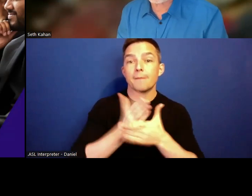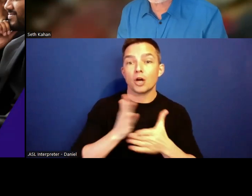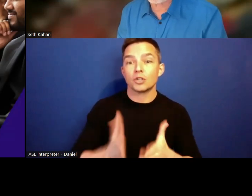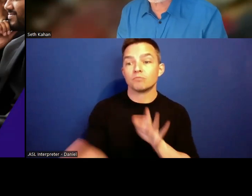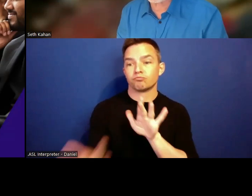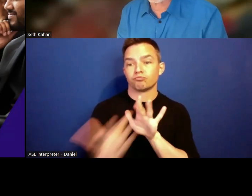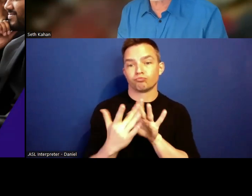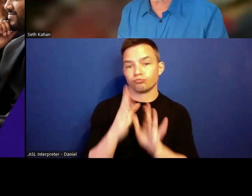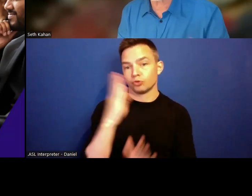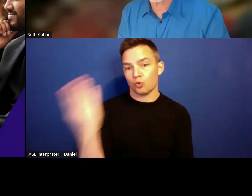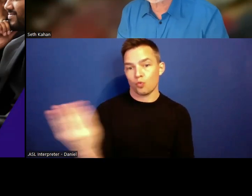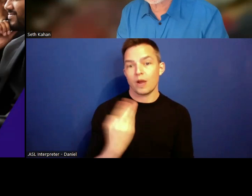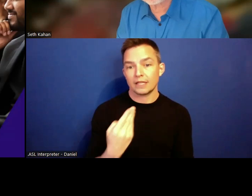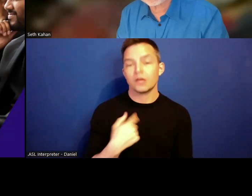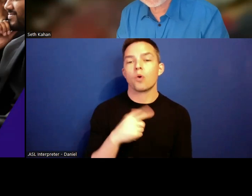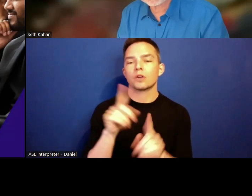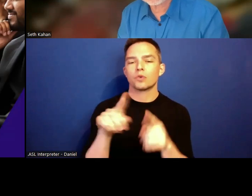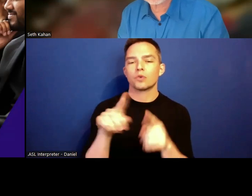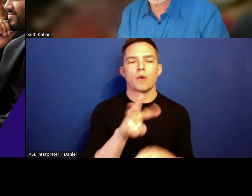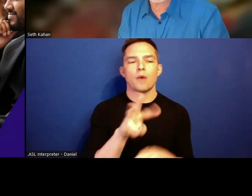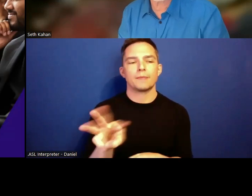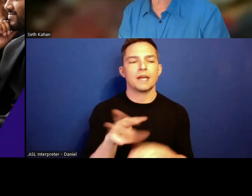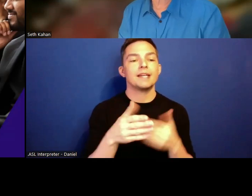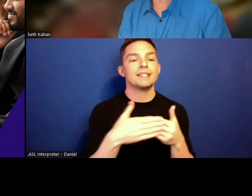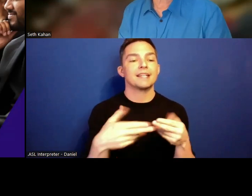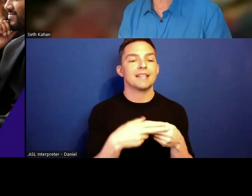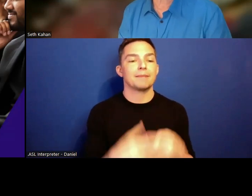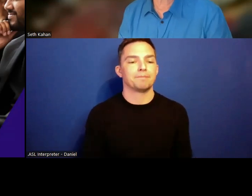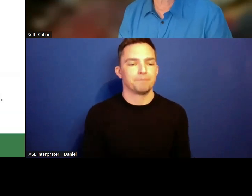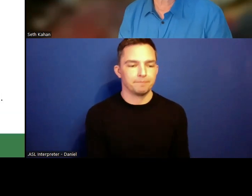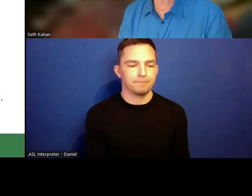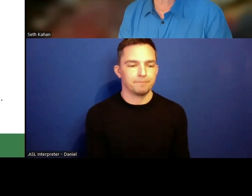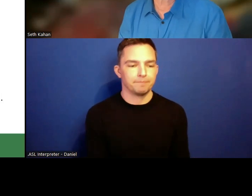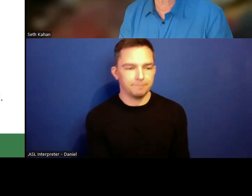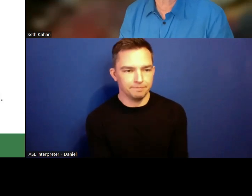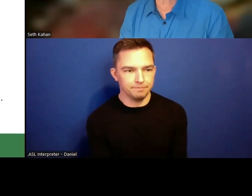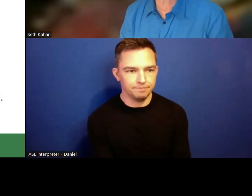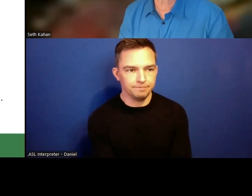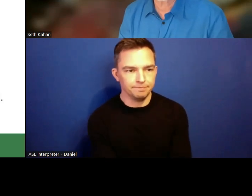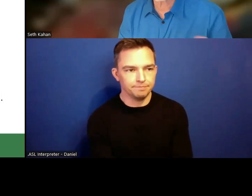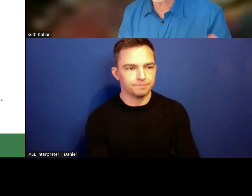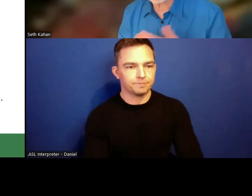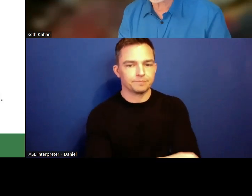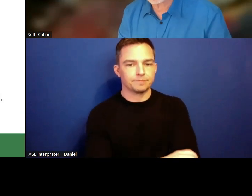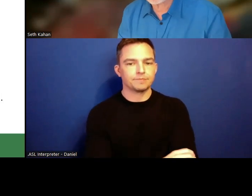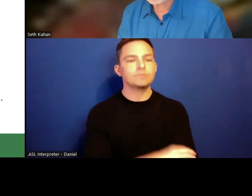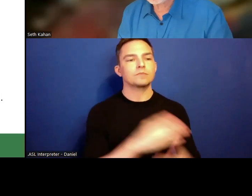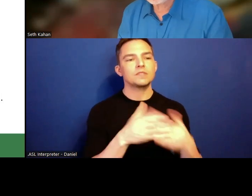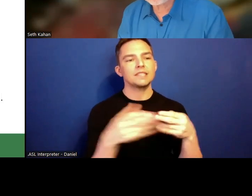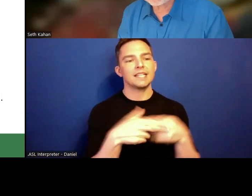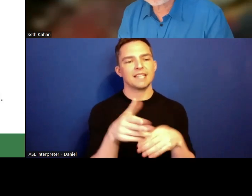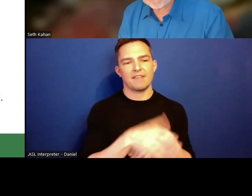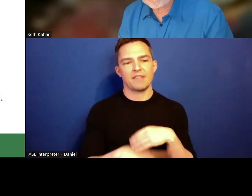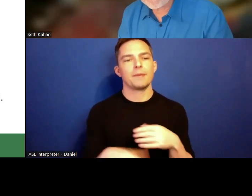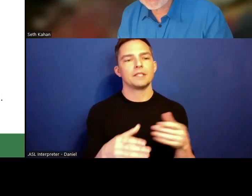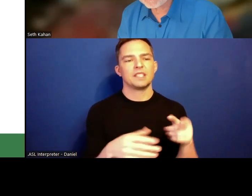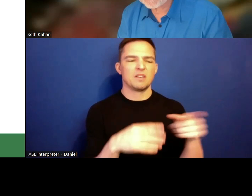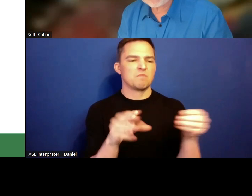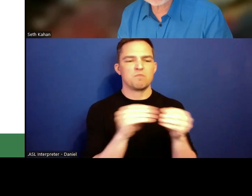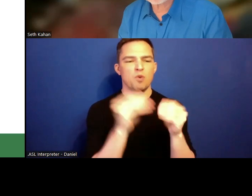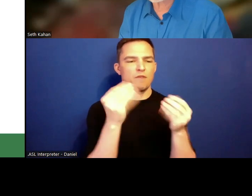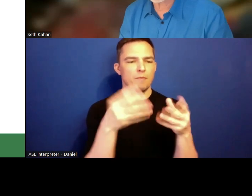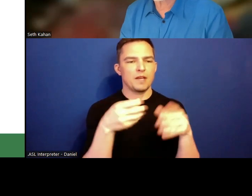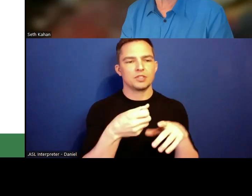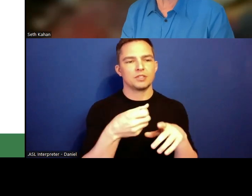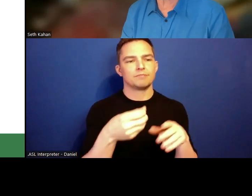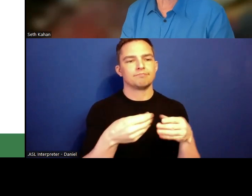you can go to the website. If you go to the next slide and then the next one after that. These are just more information